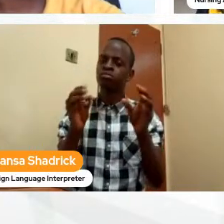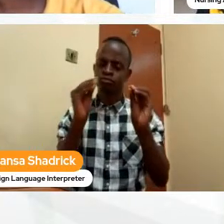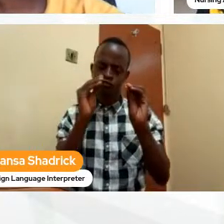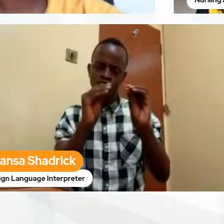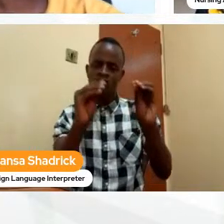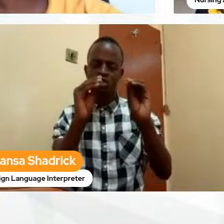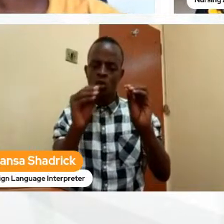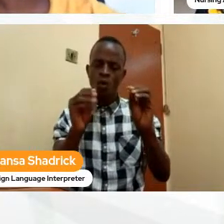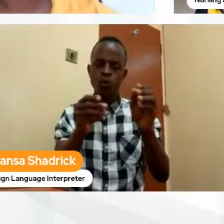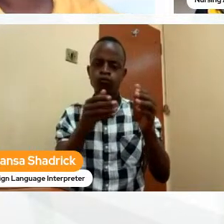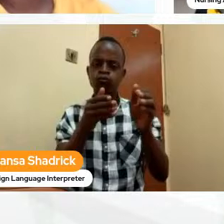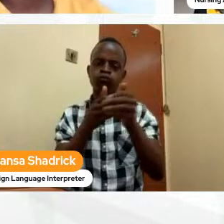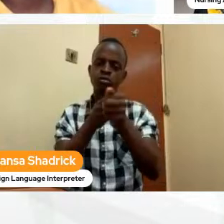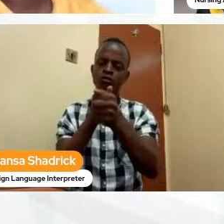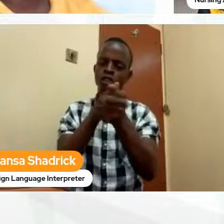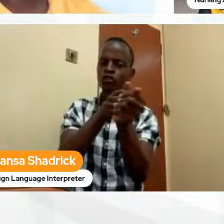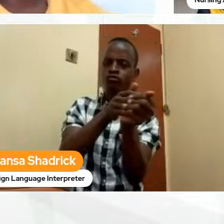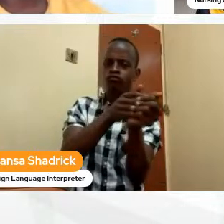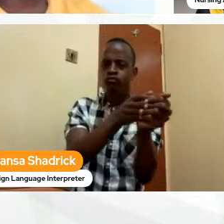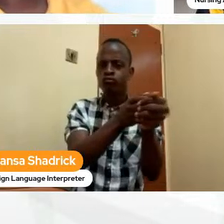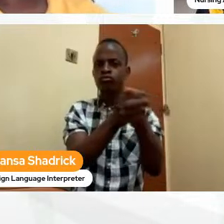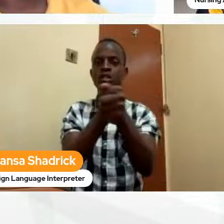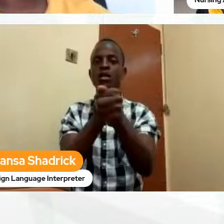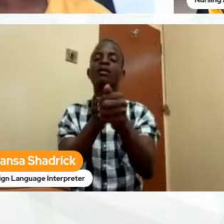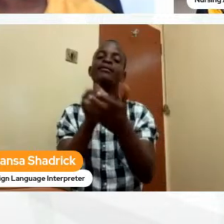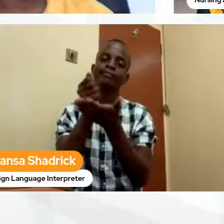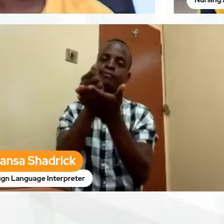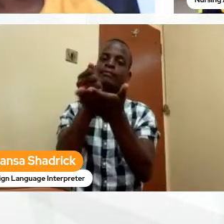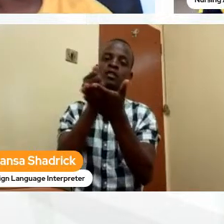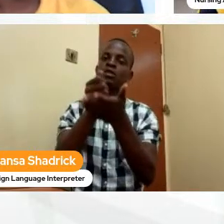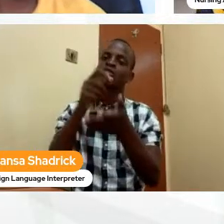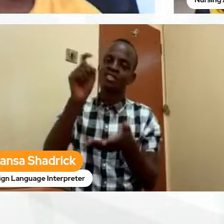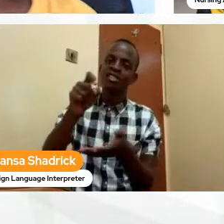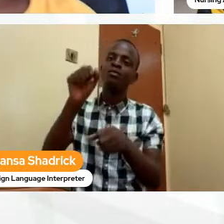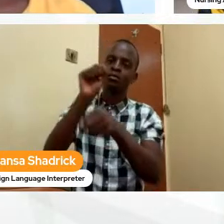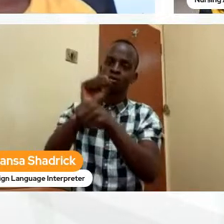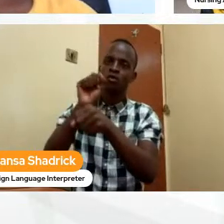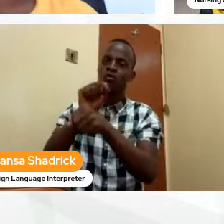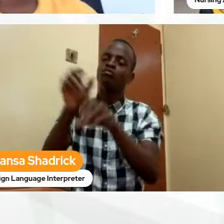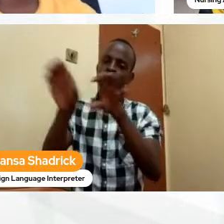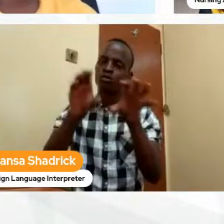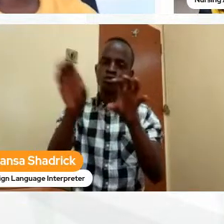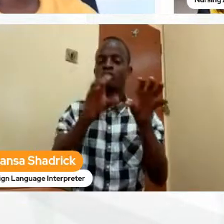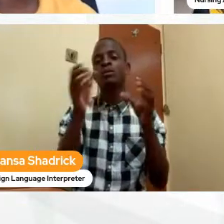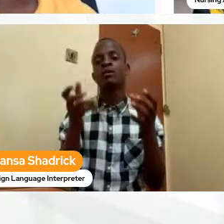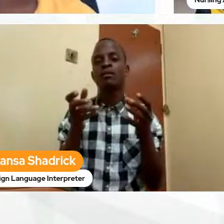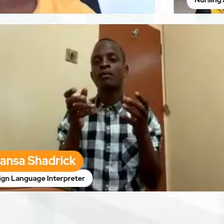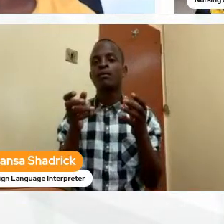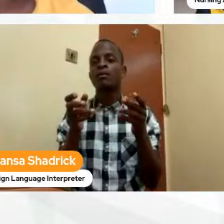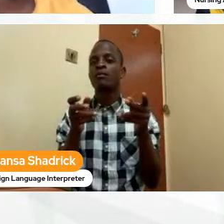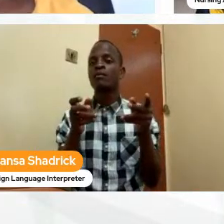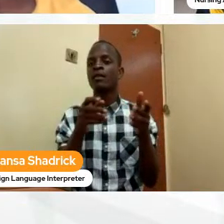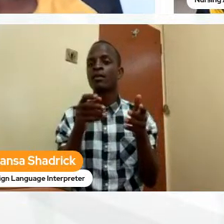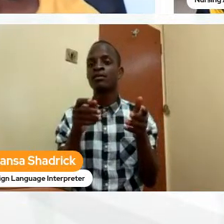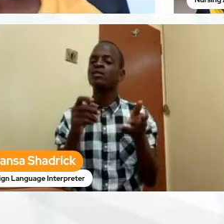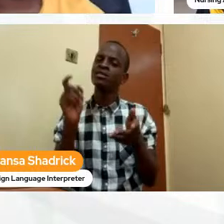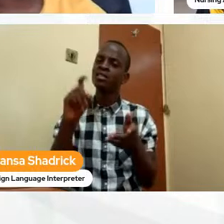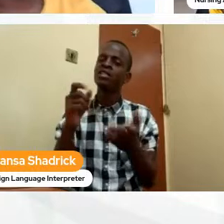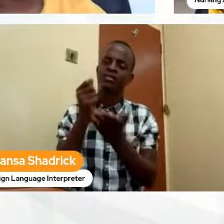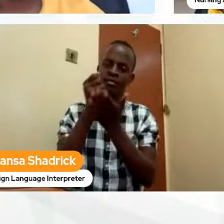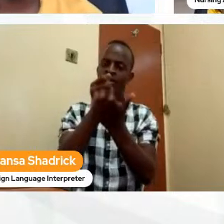guide us, to show us the way that, like, look, you're supposed to head this direction. So these people, we really need them,